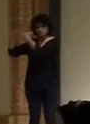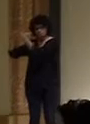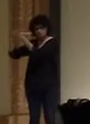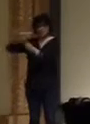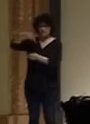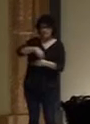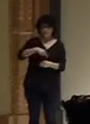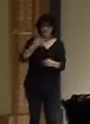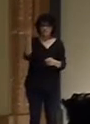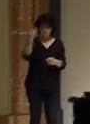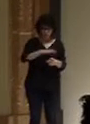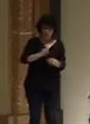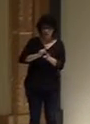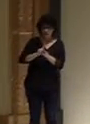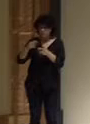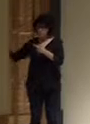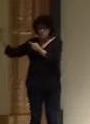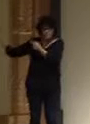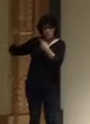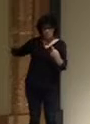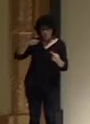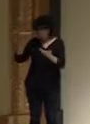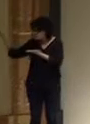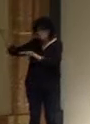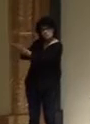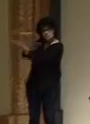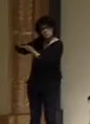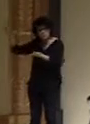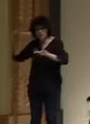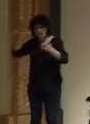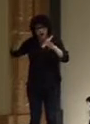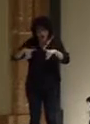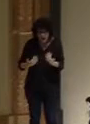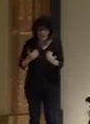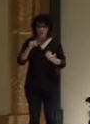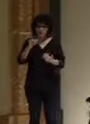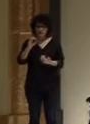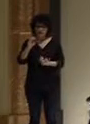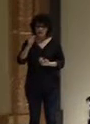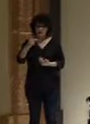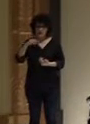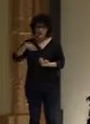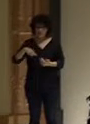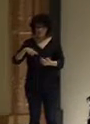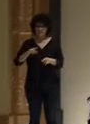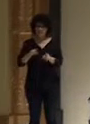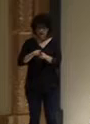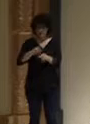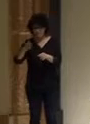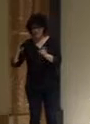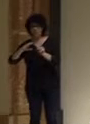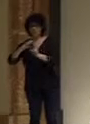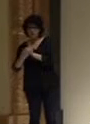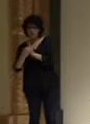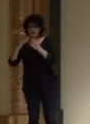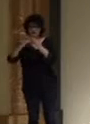the advisor content committee composed by Portuguese IETM members and other relevant cultural partners of the city, passing by the Porto Municipal Theatre